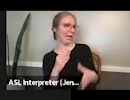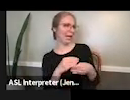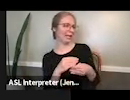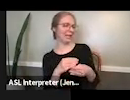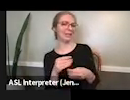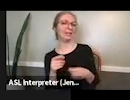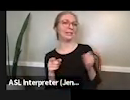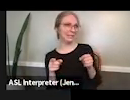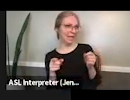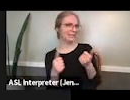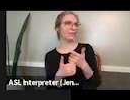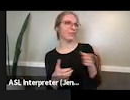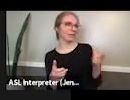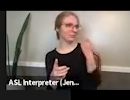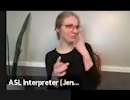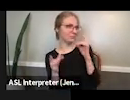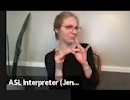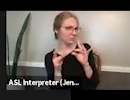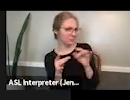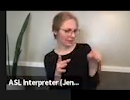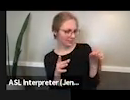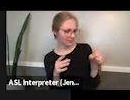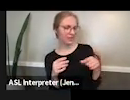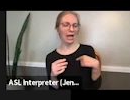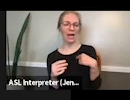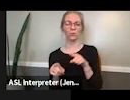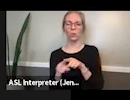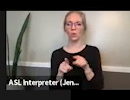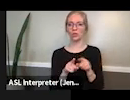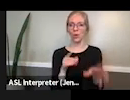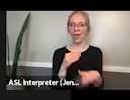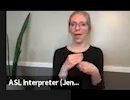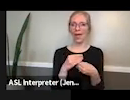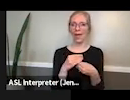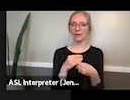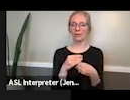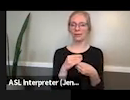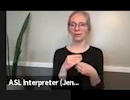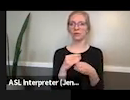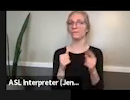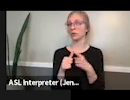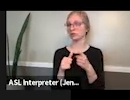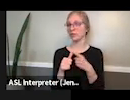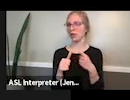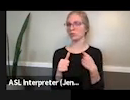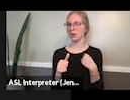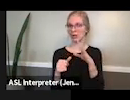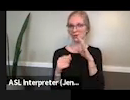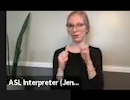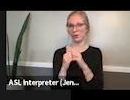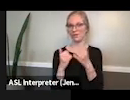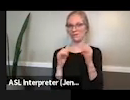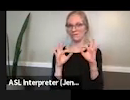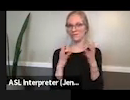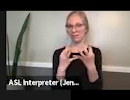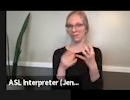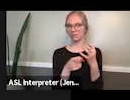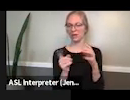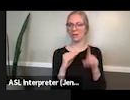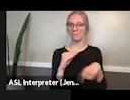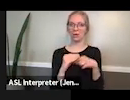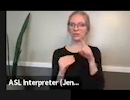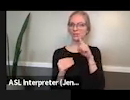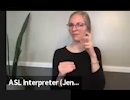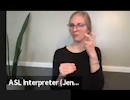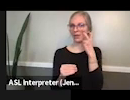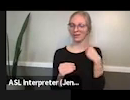yes to everything that Susan just said. I would also add, first of all, when I talk to families about deafblindness, I call it